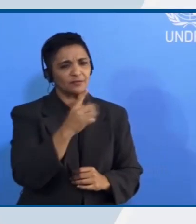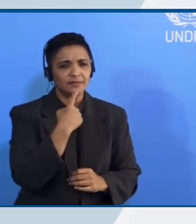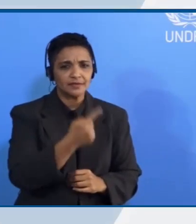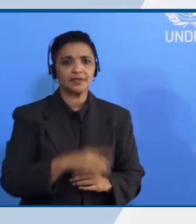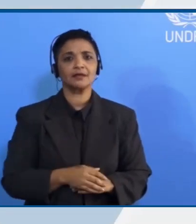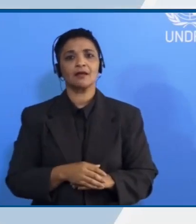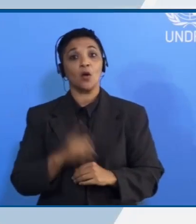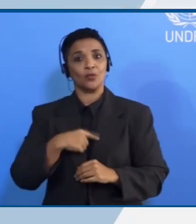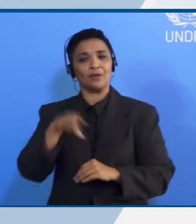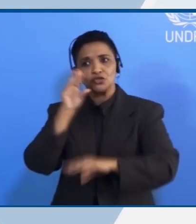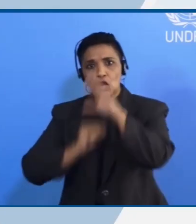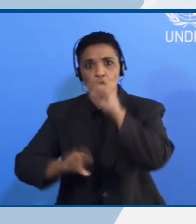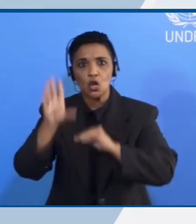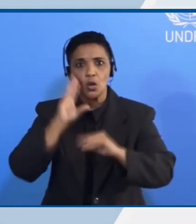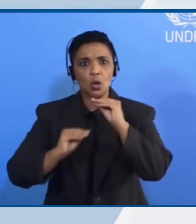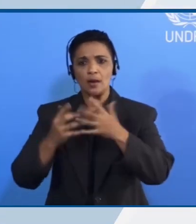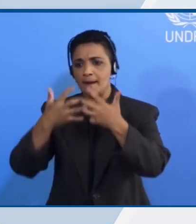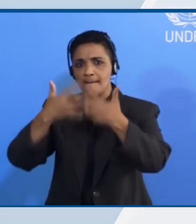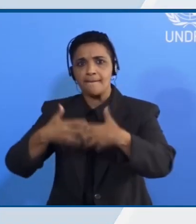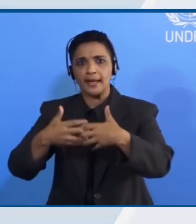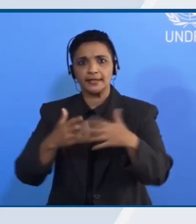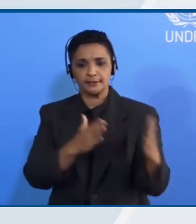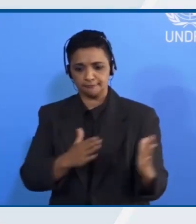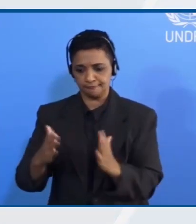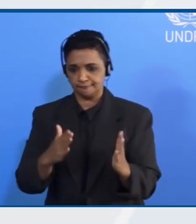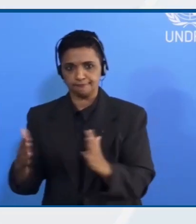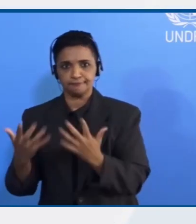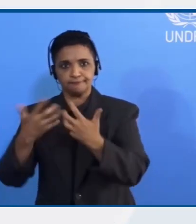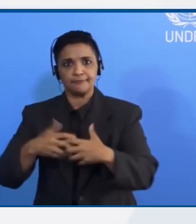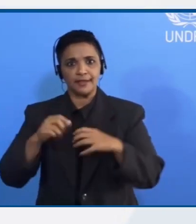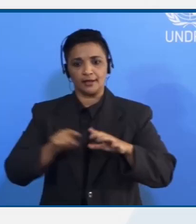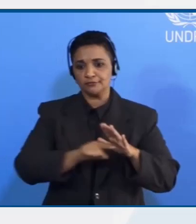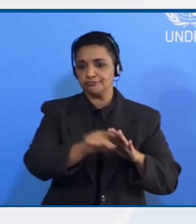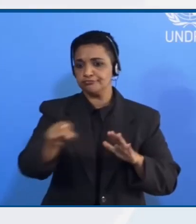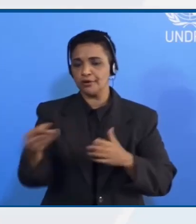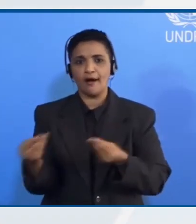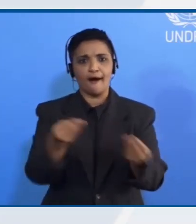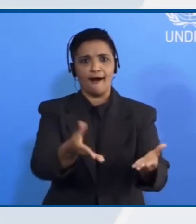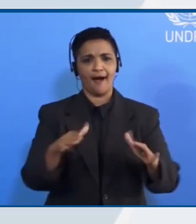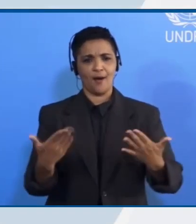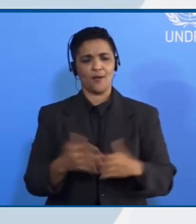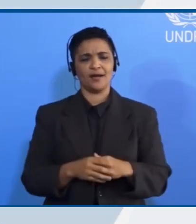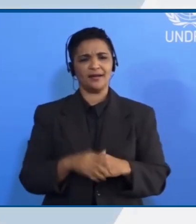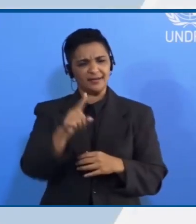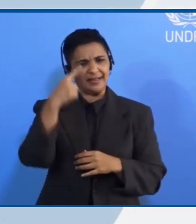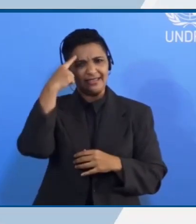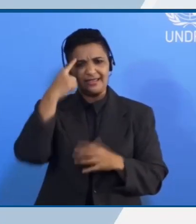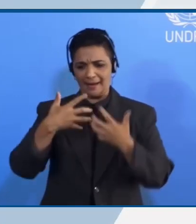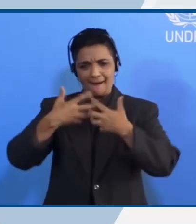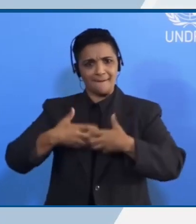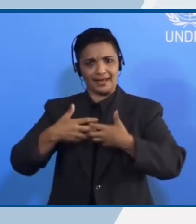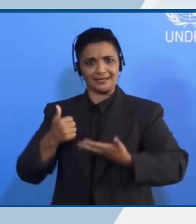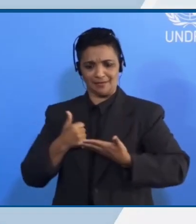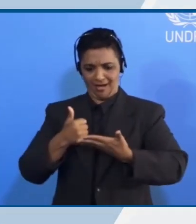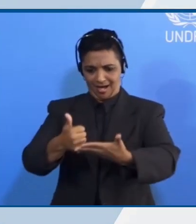learning from the mitigation mechanisms to bring them to the wider adaptation and resilience. So how do you think these type of mechanisms can help